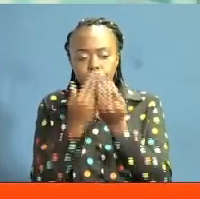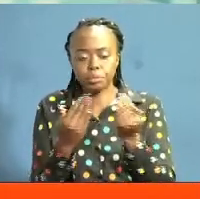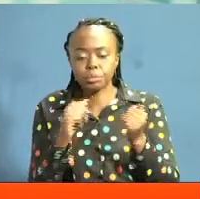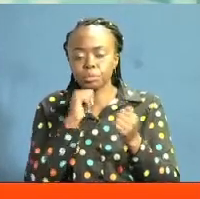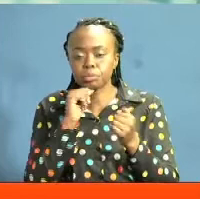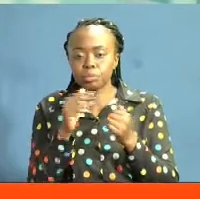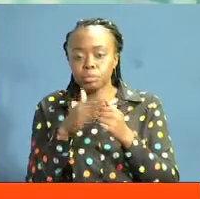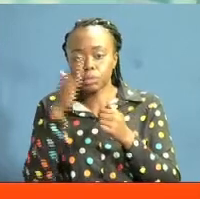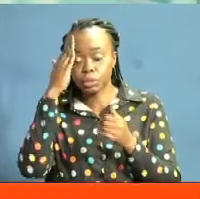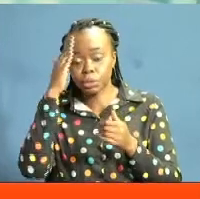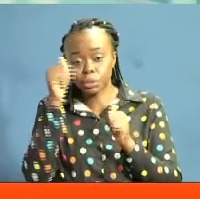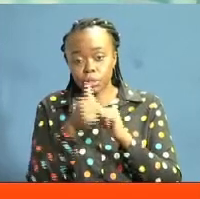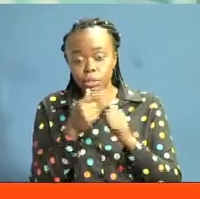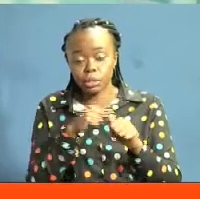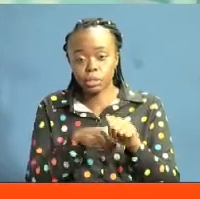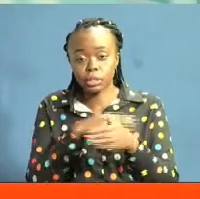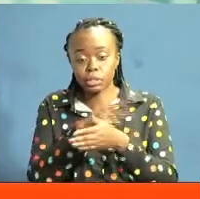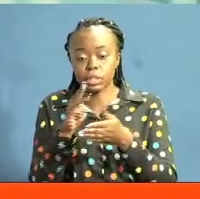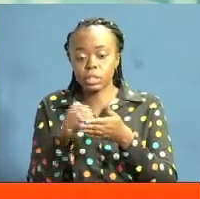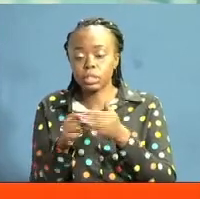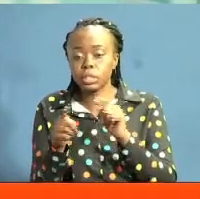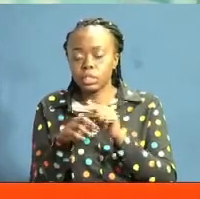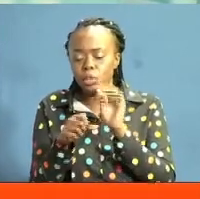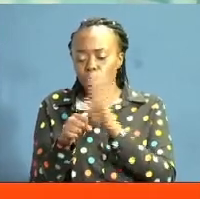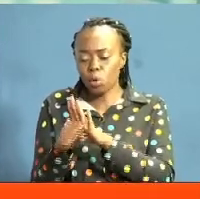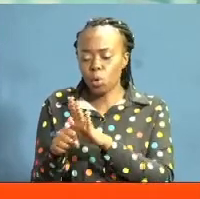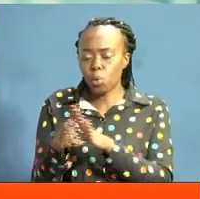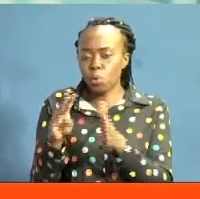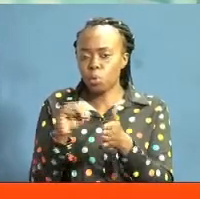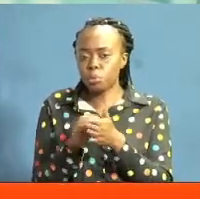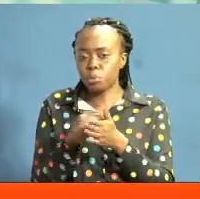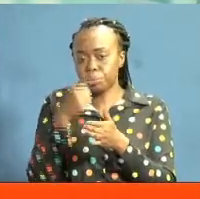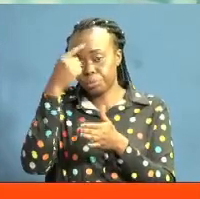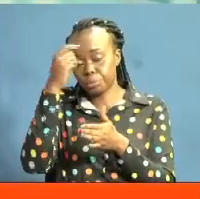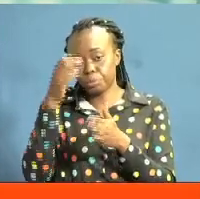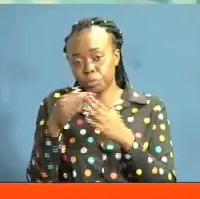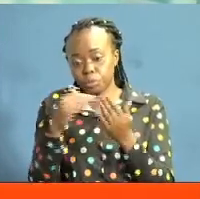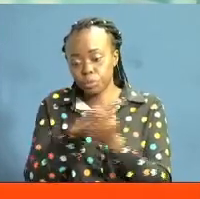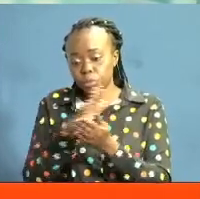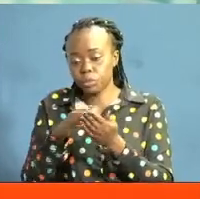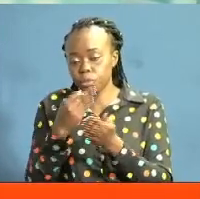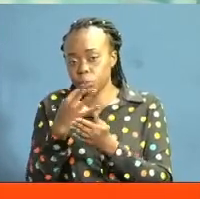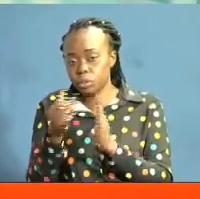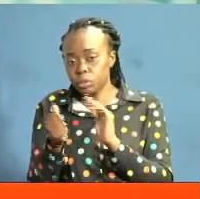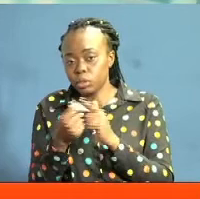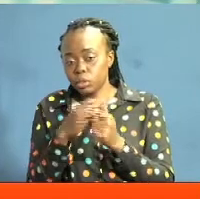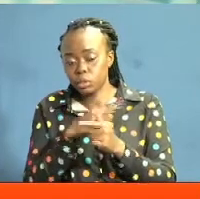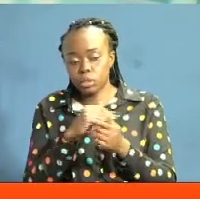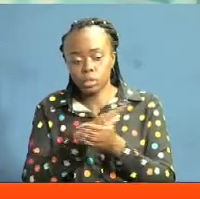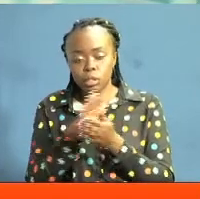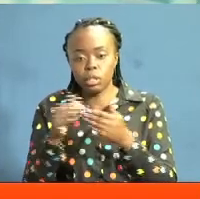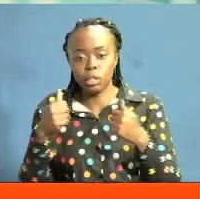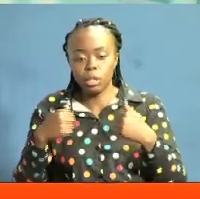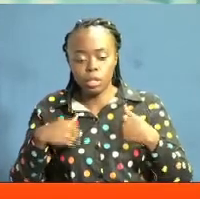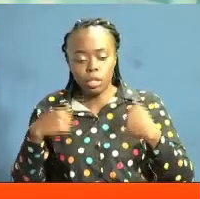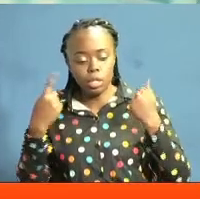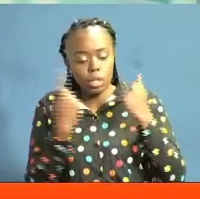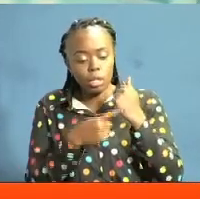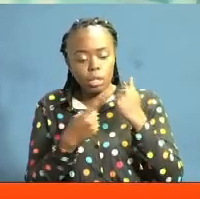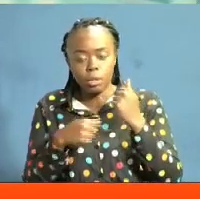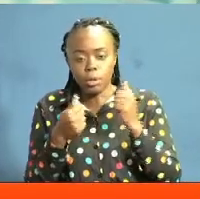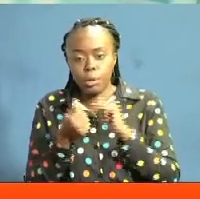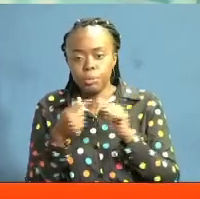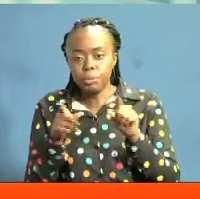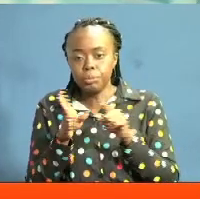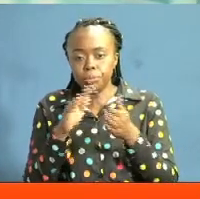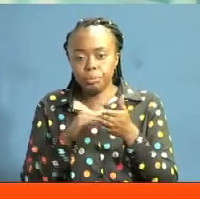think when we are disciplining them, we are rejecting them. Sure. Because there's place for discipline and a place for punishment. Mm-hmm.